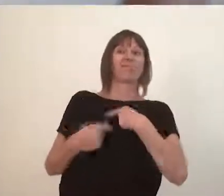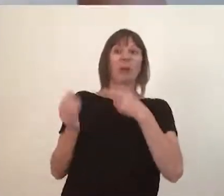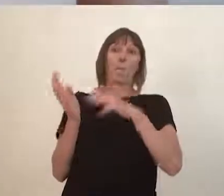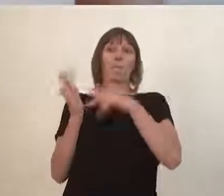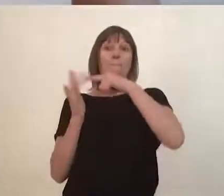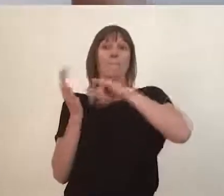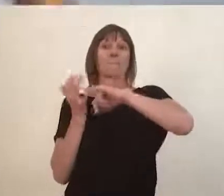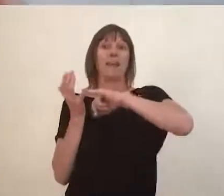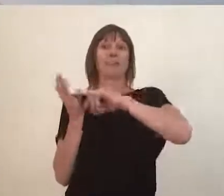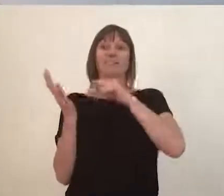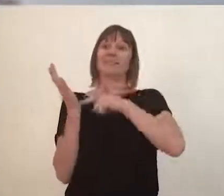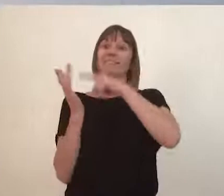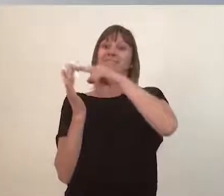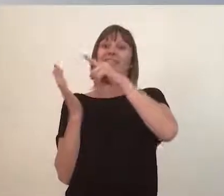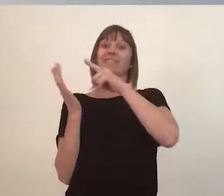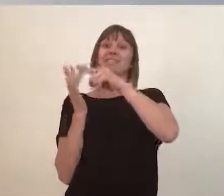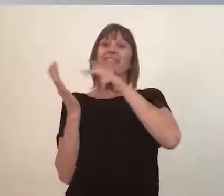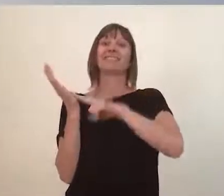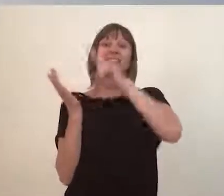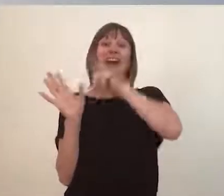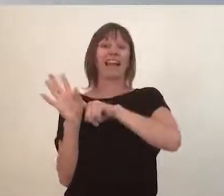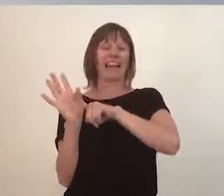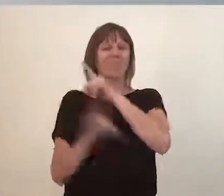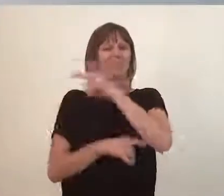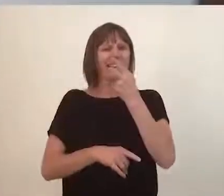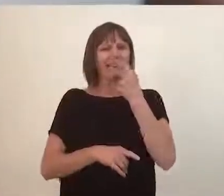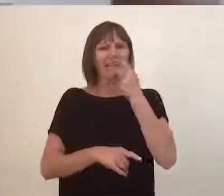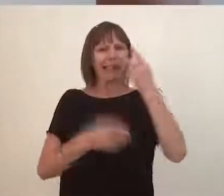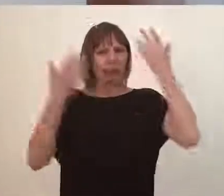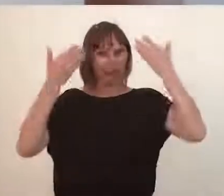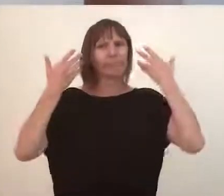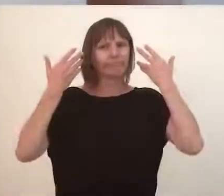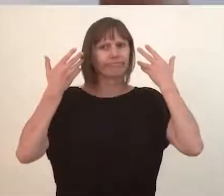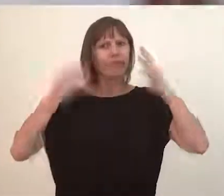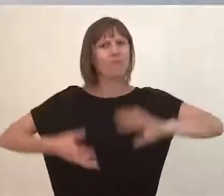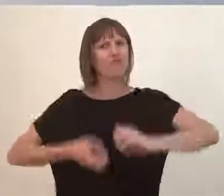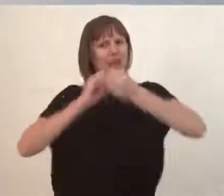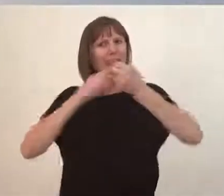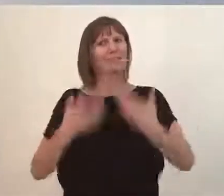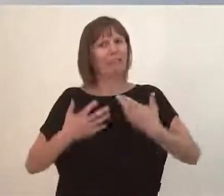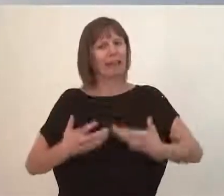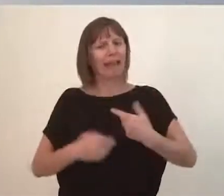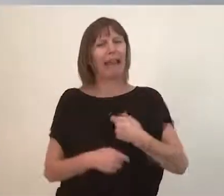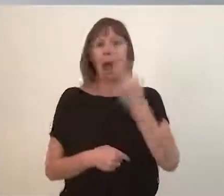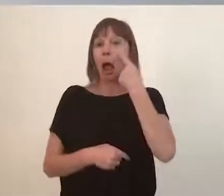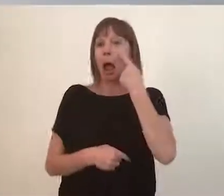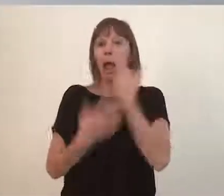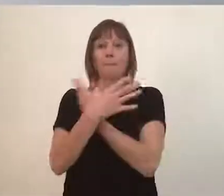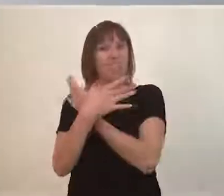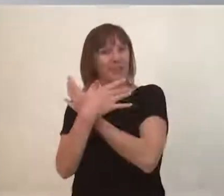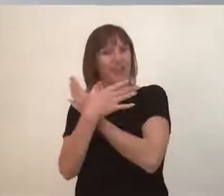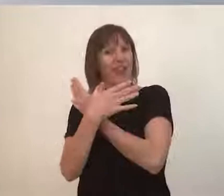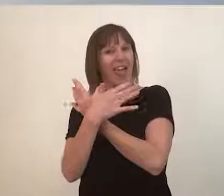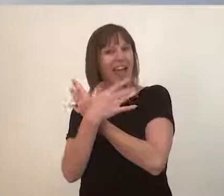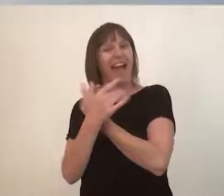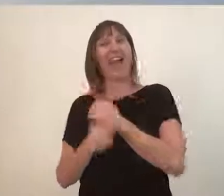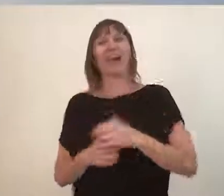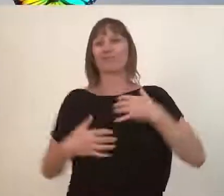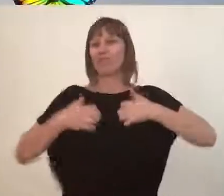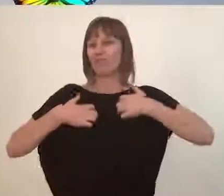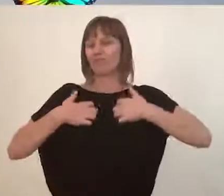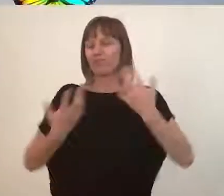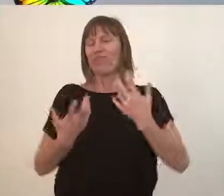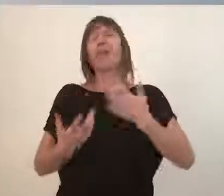Kumri, it's Alice here, aka Miss Tiny. This is the second look I have created for you guys today. As you can see, it